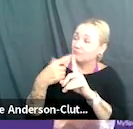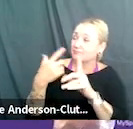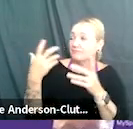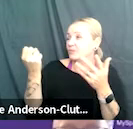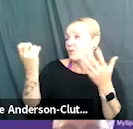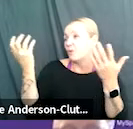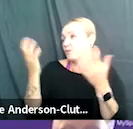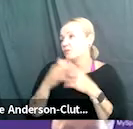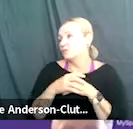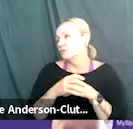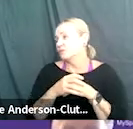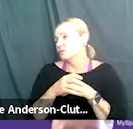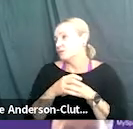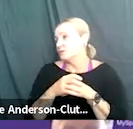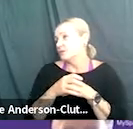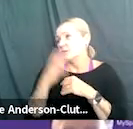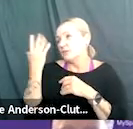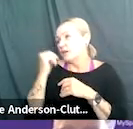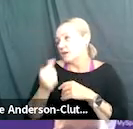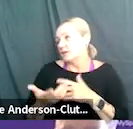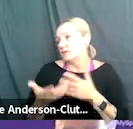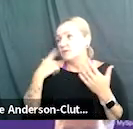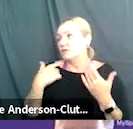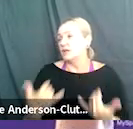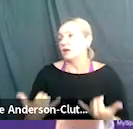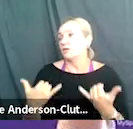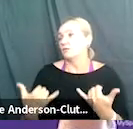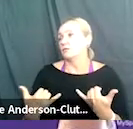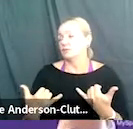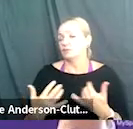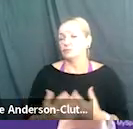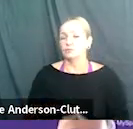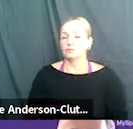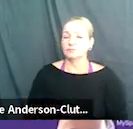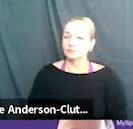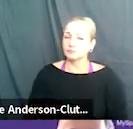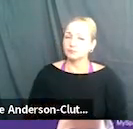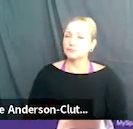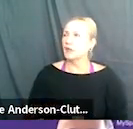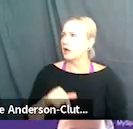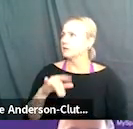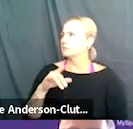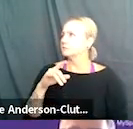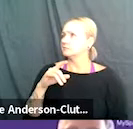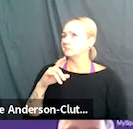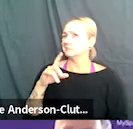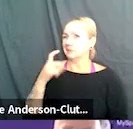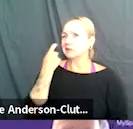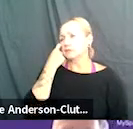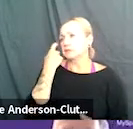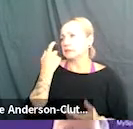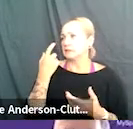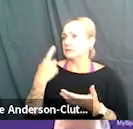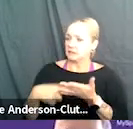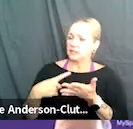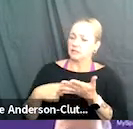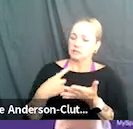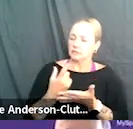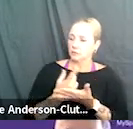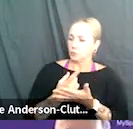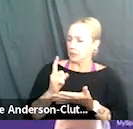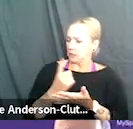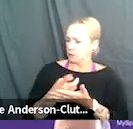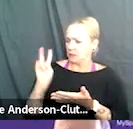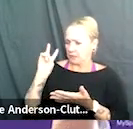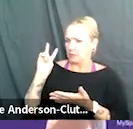doesn't need it, he shouldn't be taking it. So that's where he's at as of a week or two ago. I mean, so let me just stop there